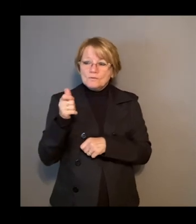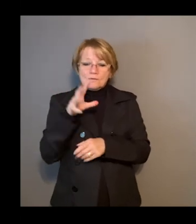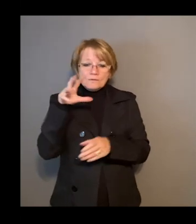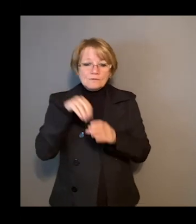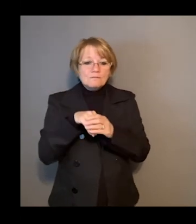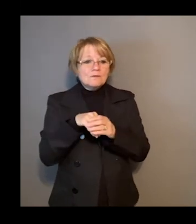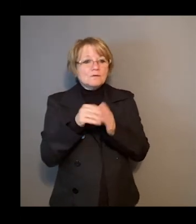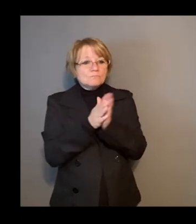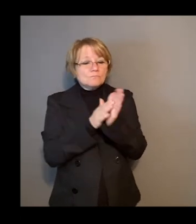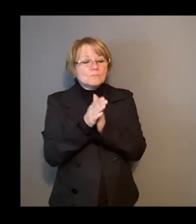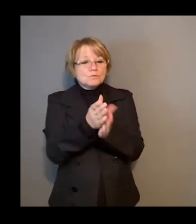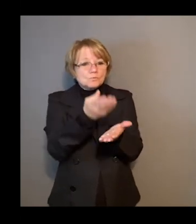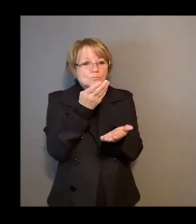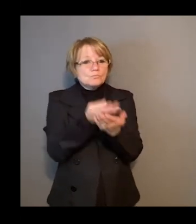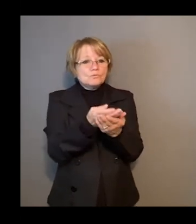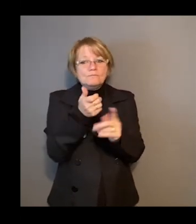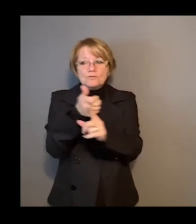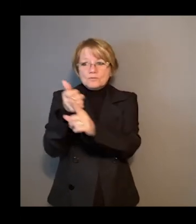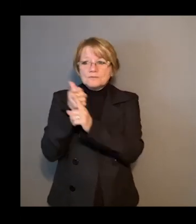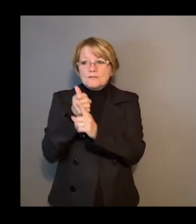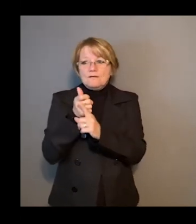to education?